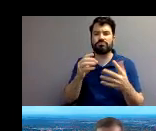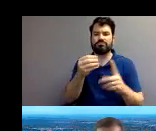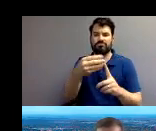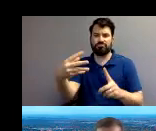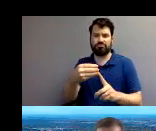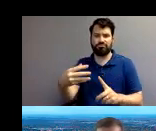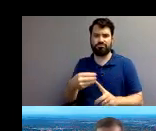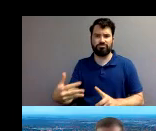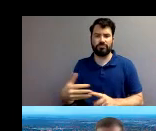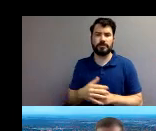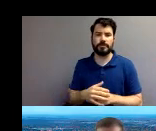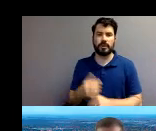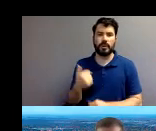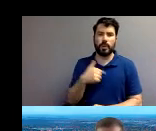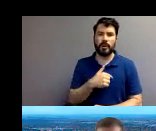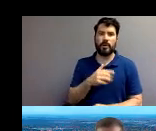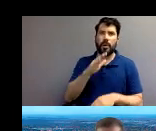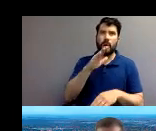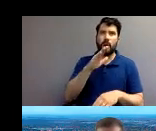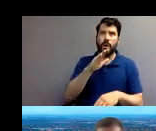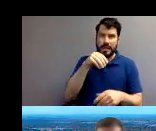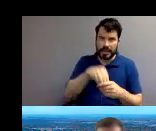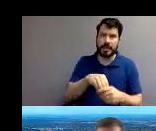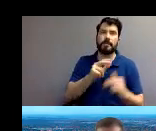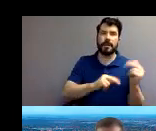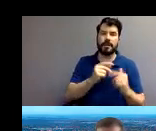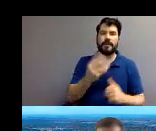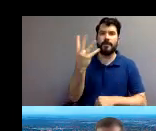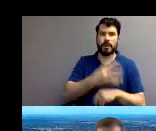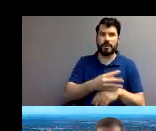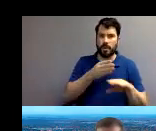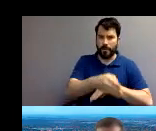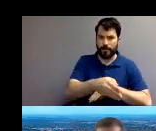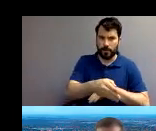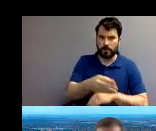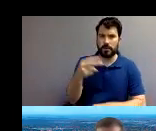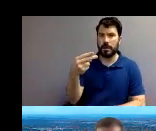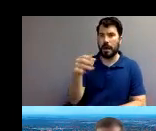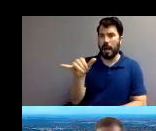four or more days. The hybrid will work a split week,